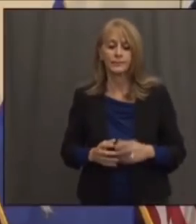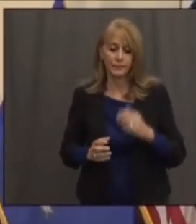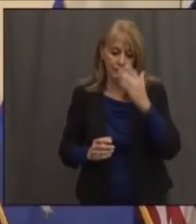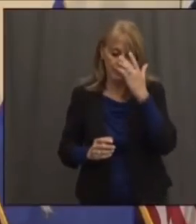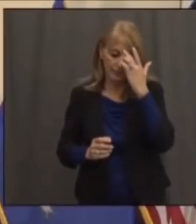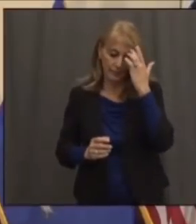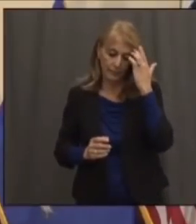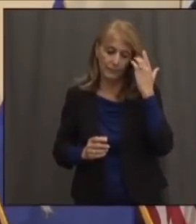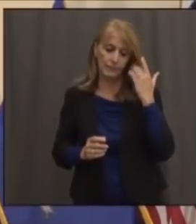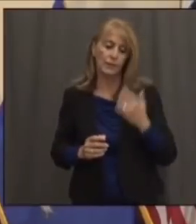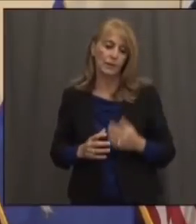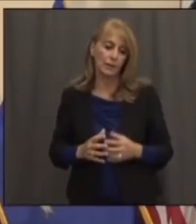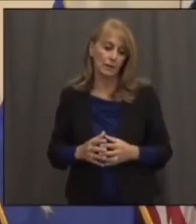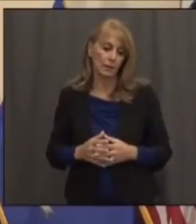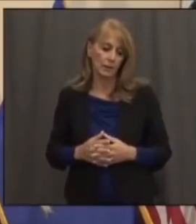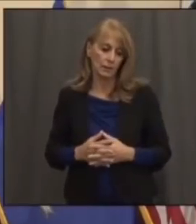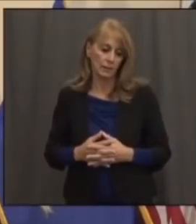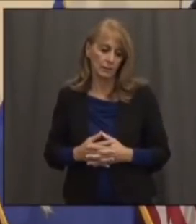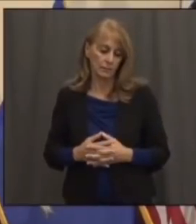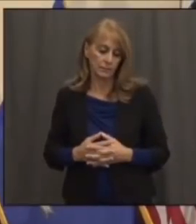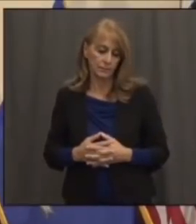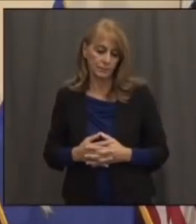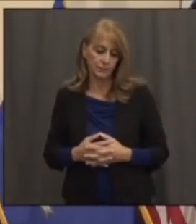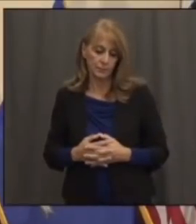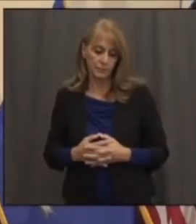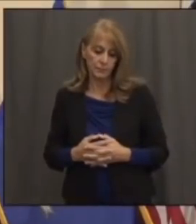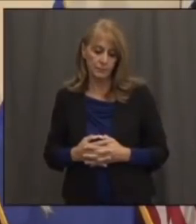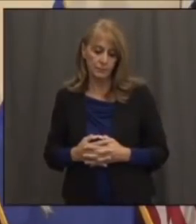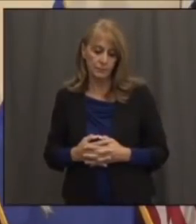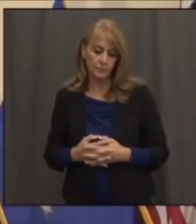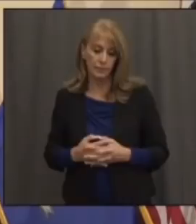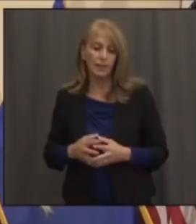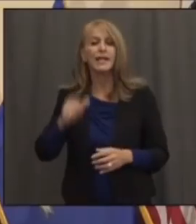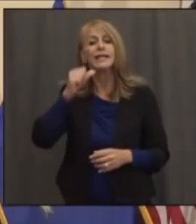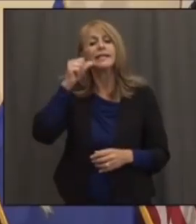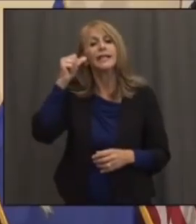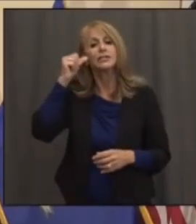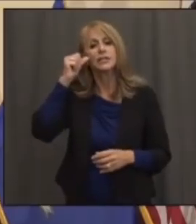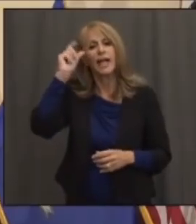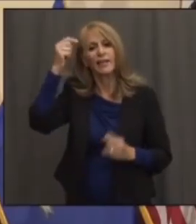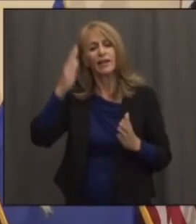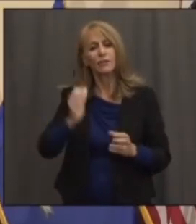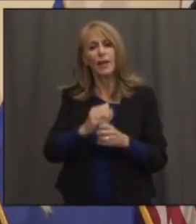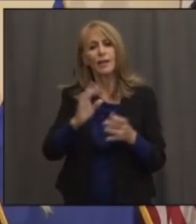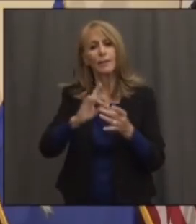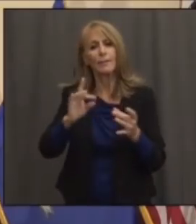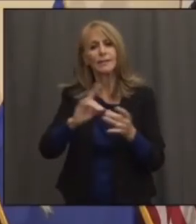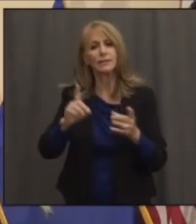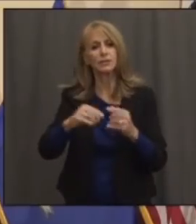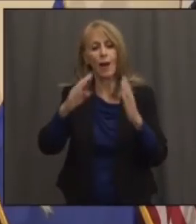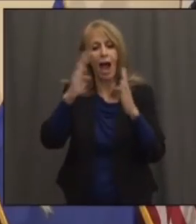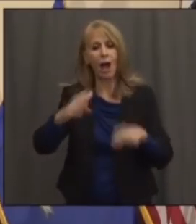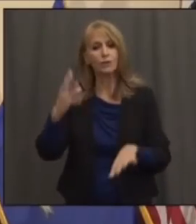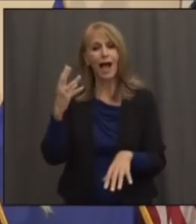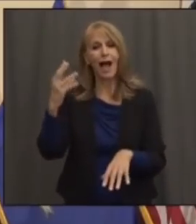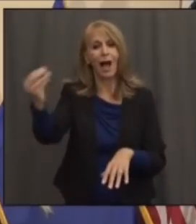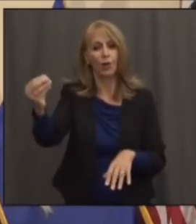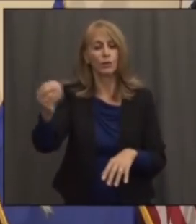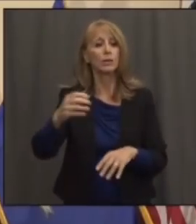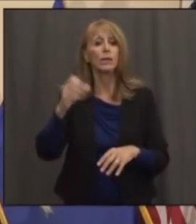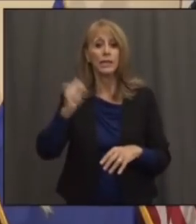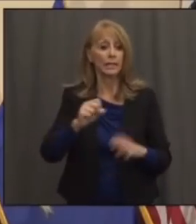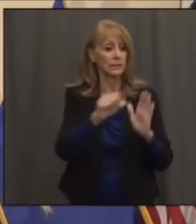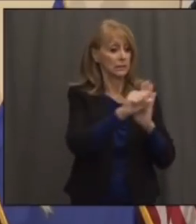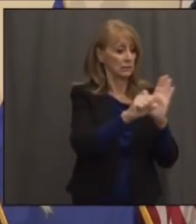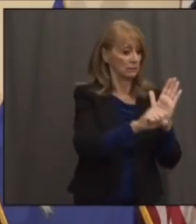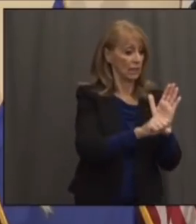end on this question here. It relates to the governor's message yesterday of just getting out of your house. And while the state and science